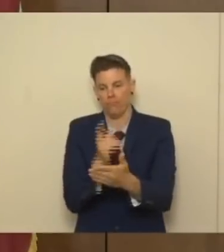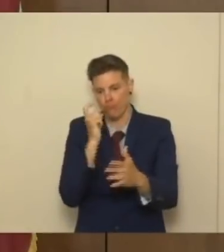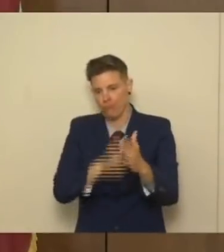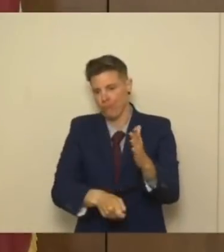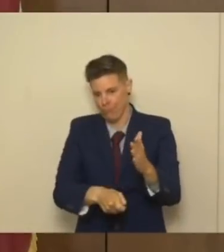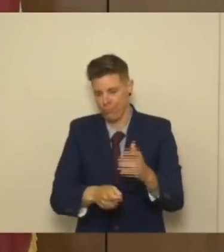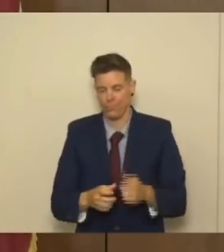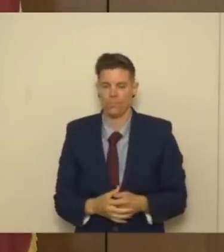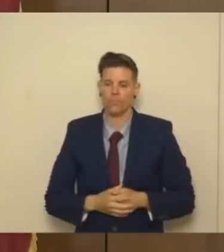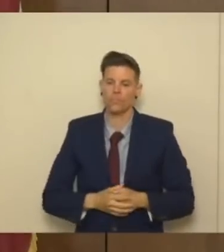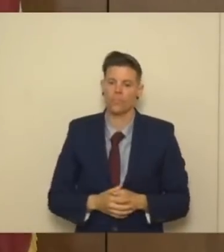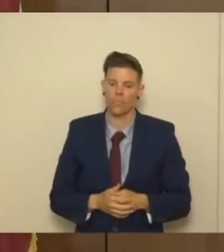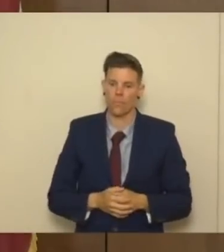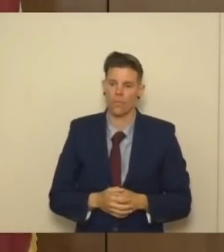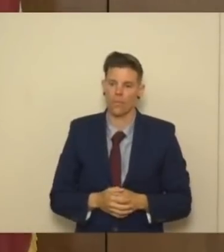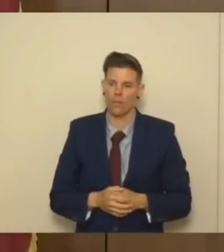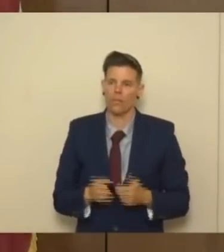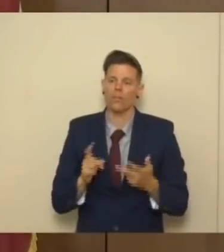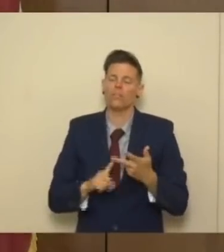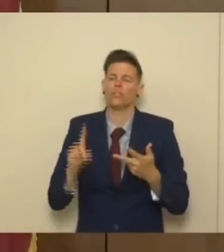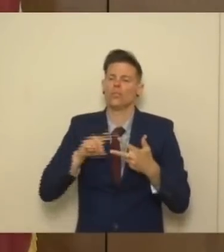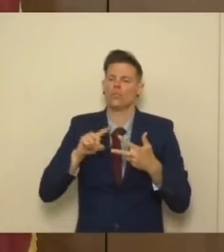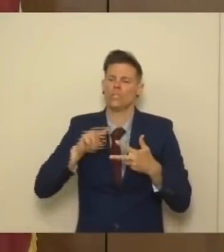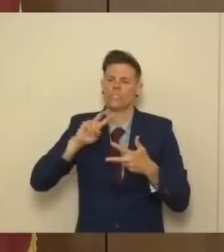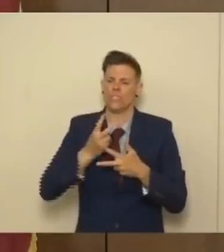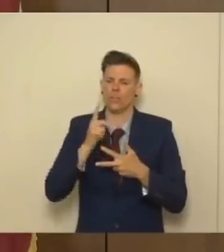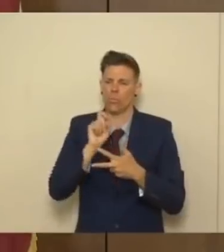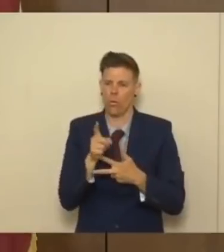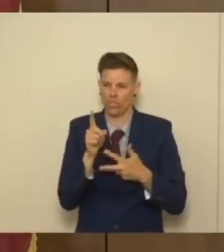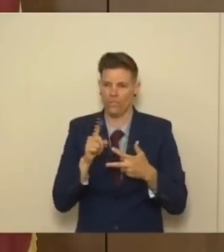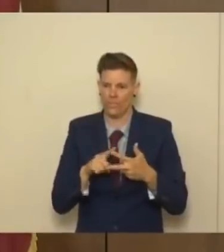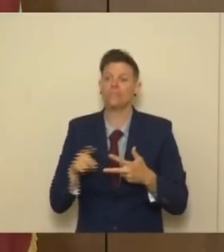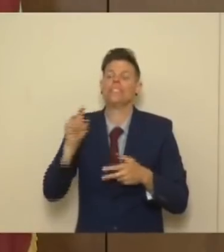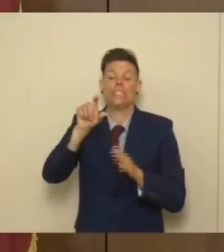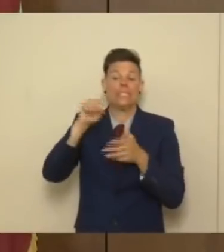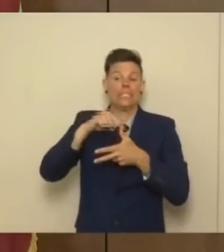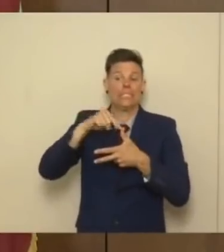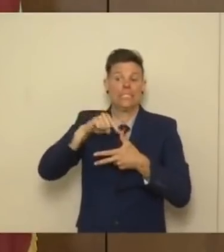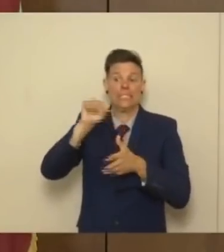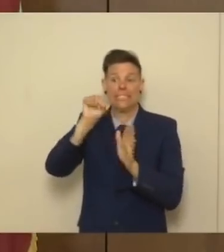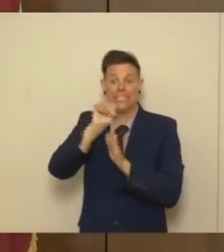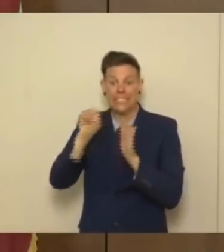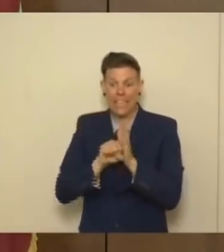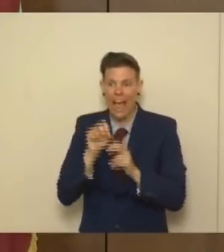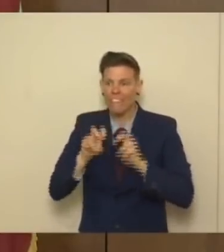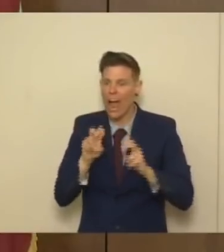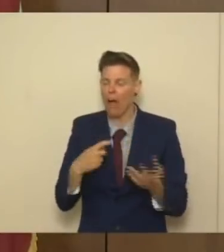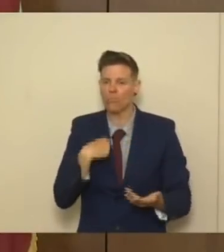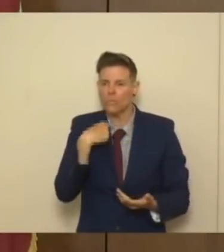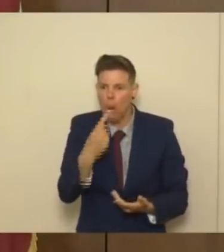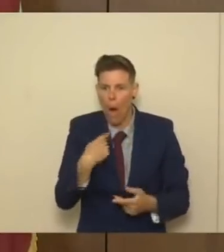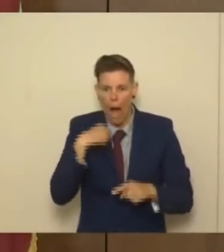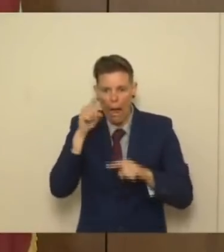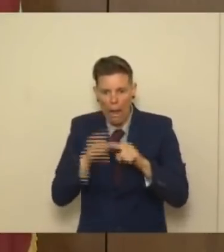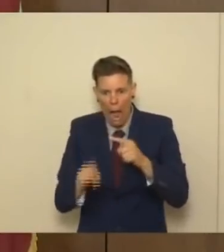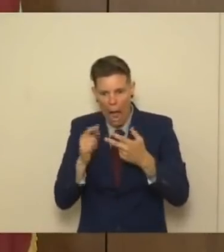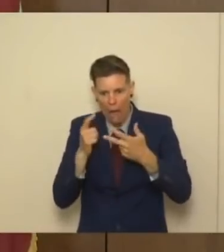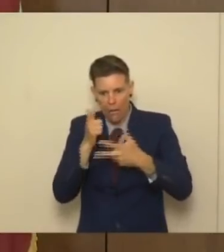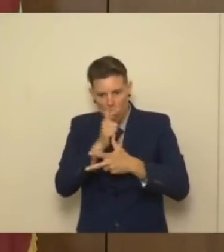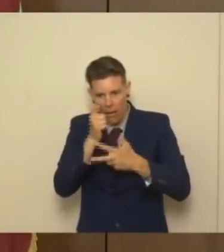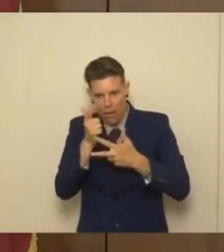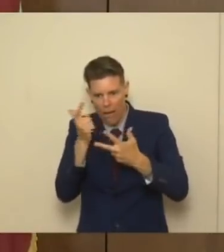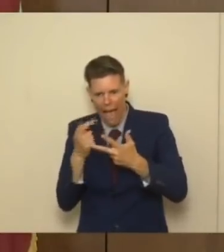2, I already forgot. Oh, the state fair. I'm telling you, I can't keep all these questions in my head, and I apologize